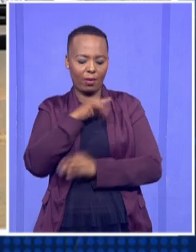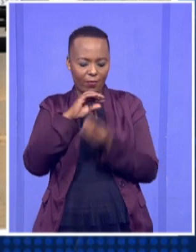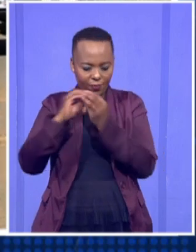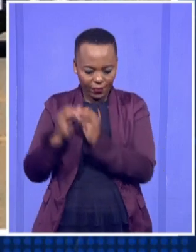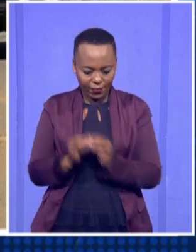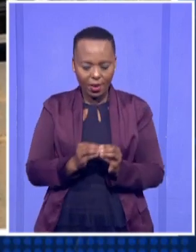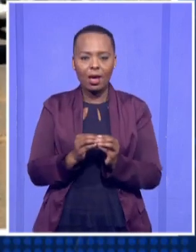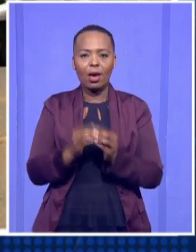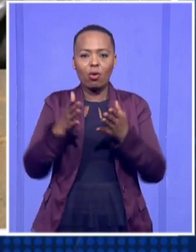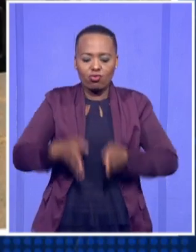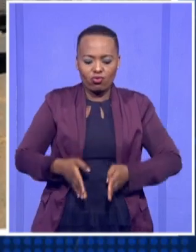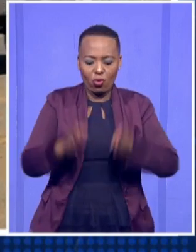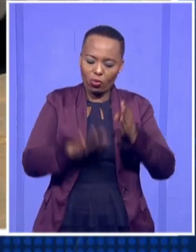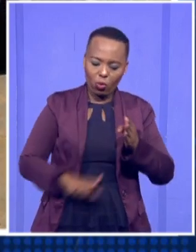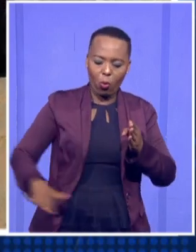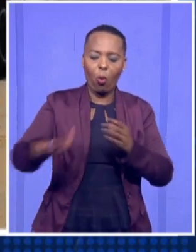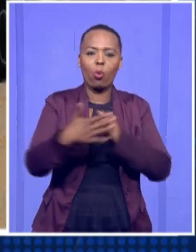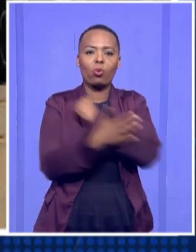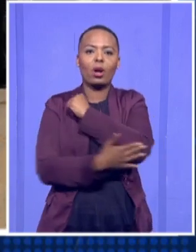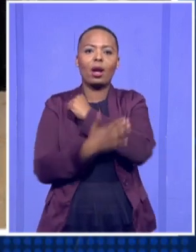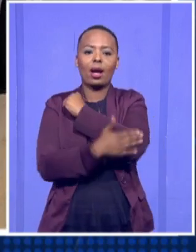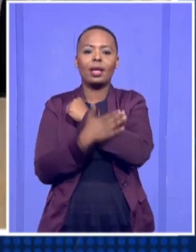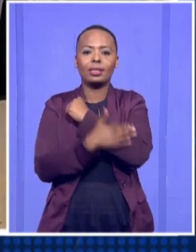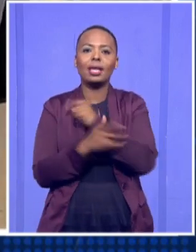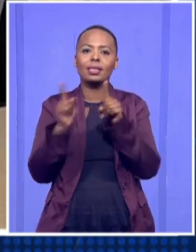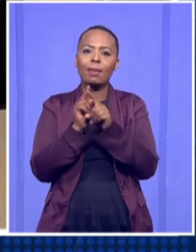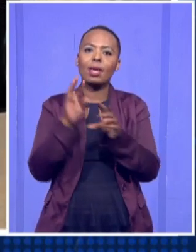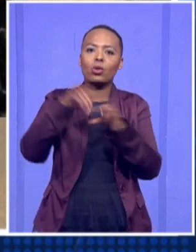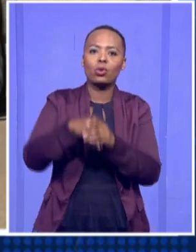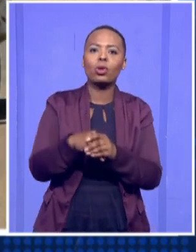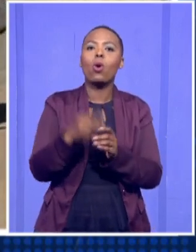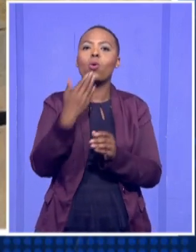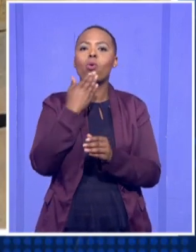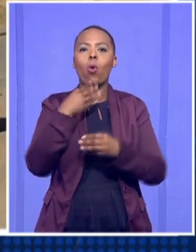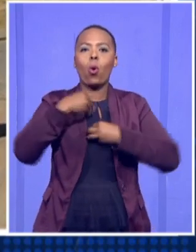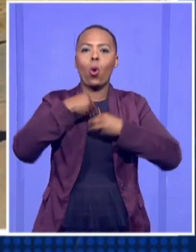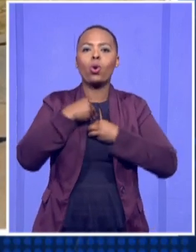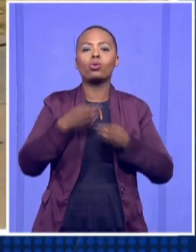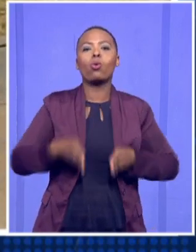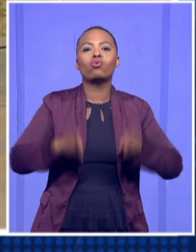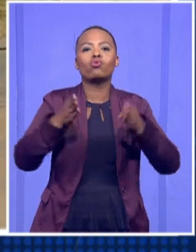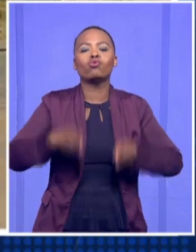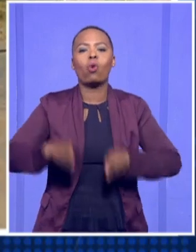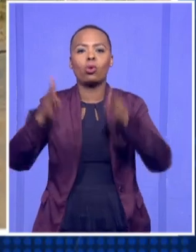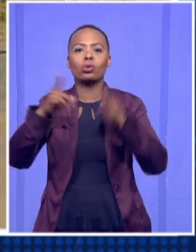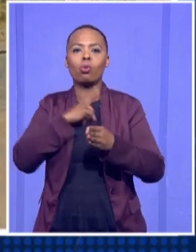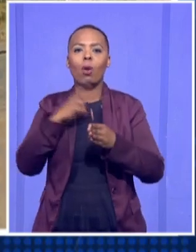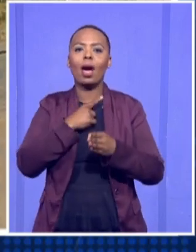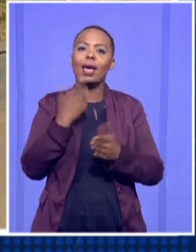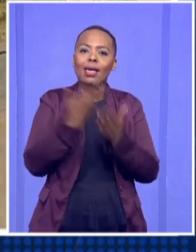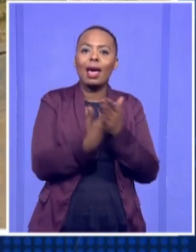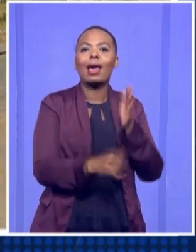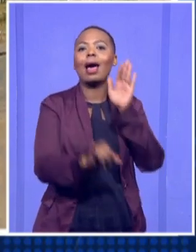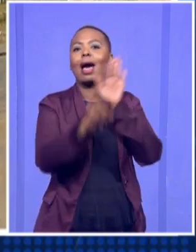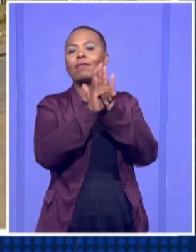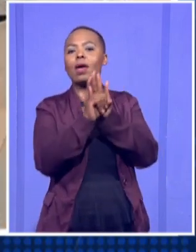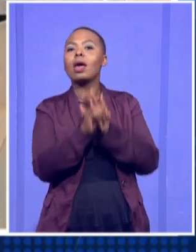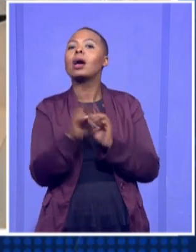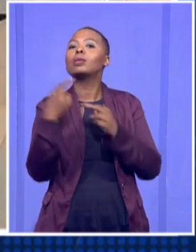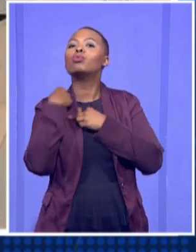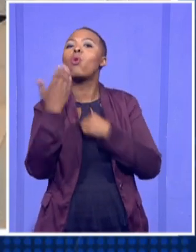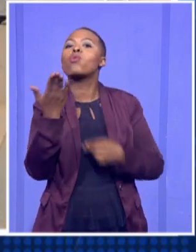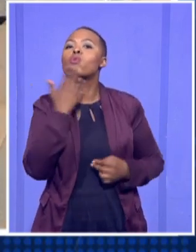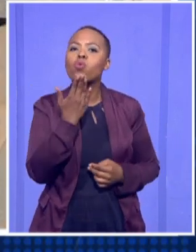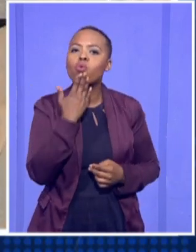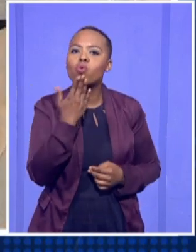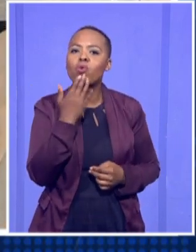in the country, including who owns those roads, so that we for once and for all can clearly identify who is responsible